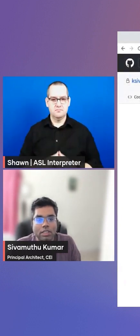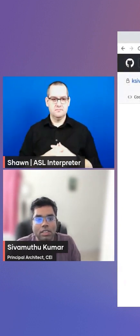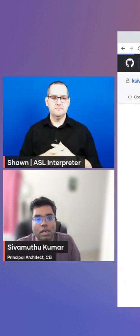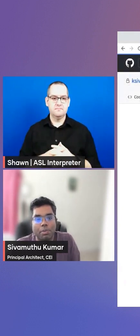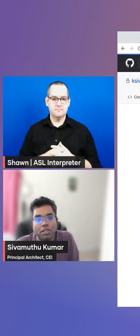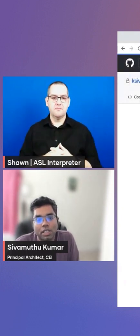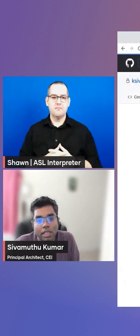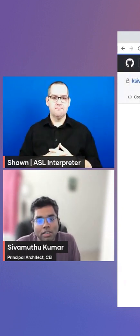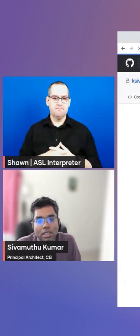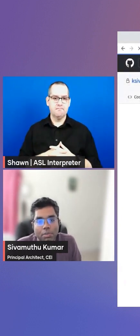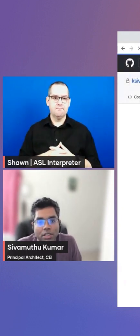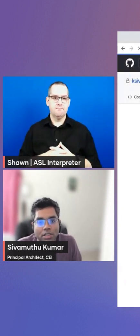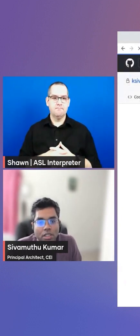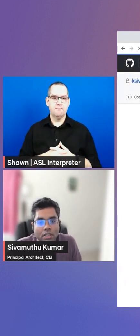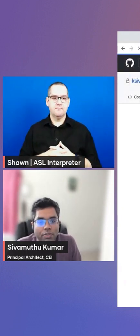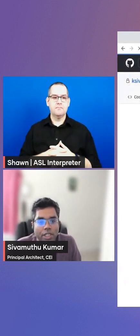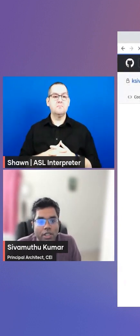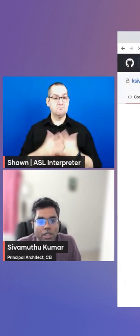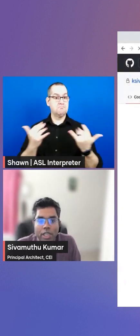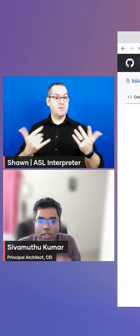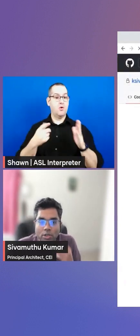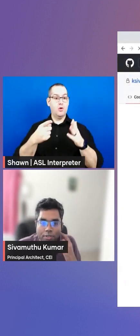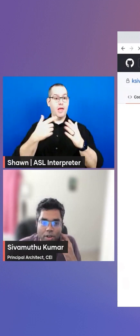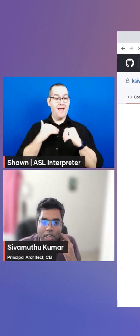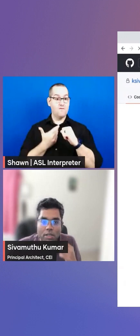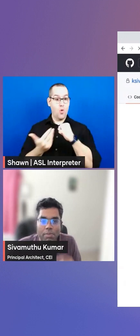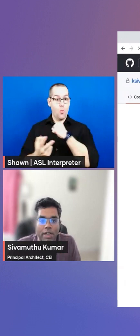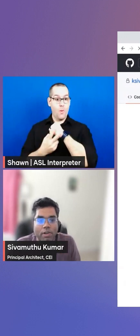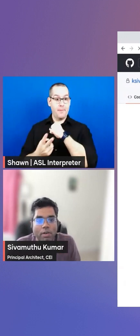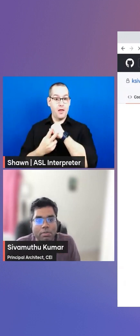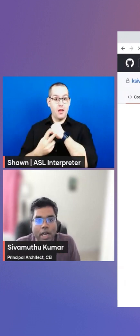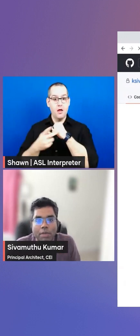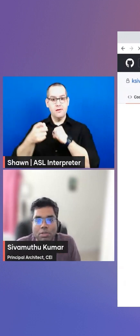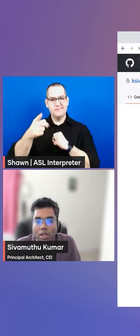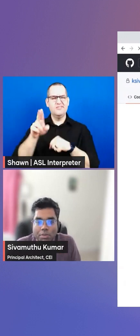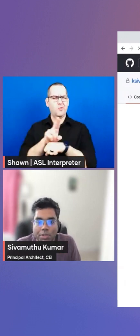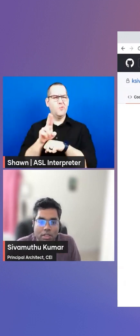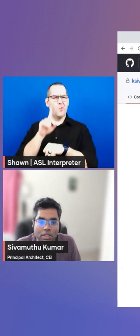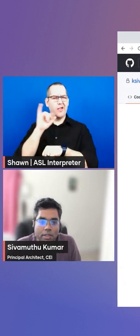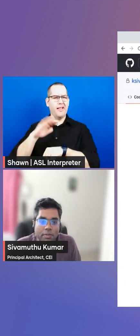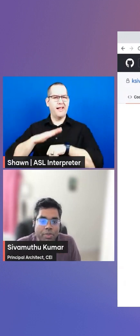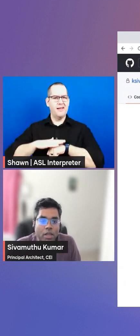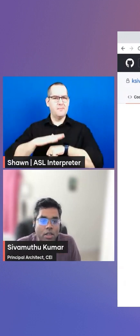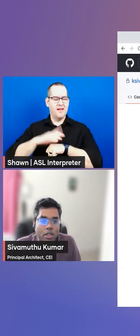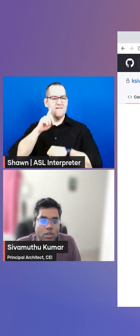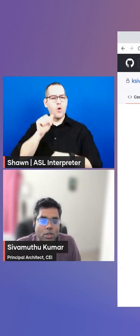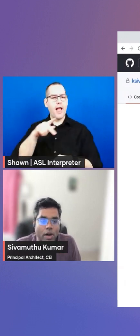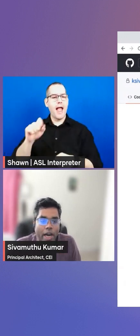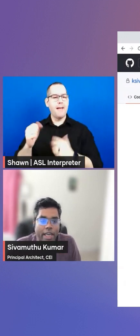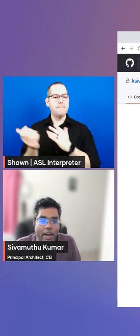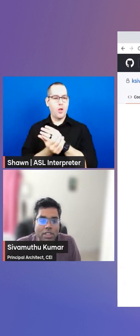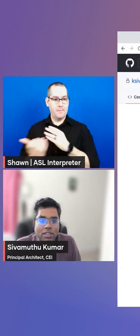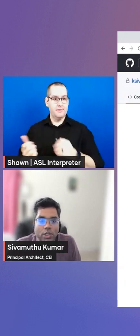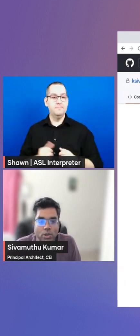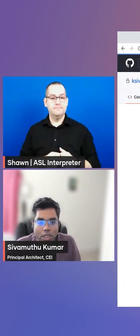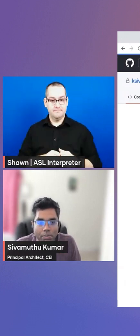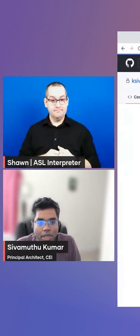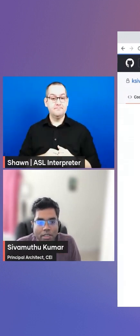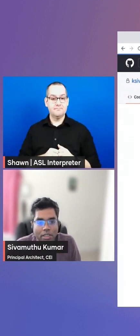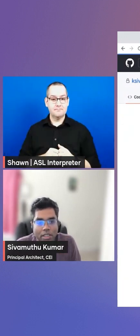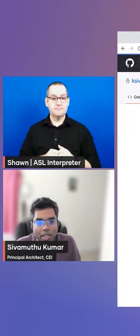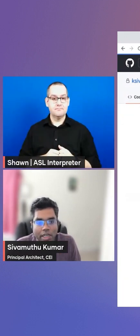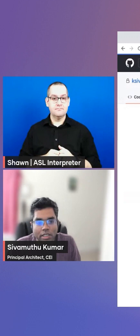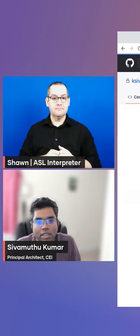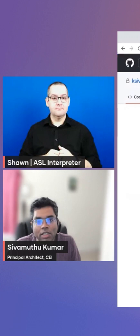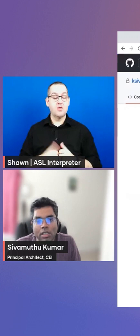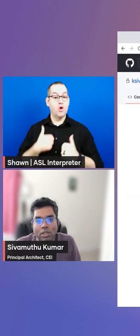So here is the repository we are using for like the platform apps automation here. So I have this issue